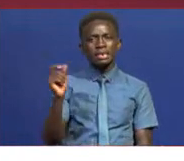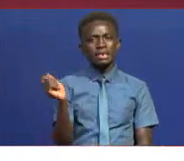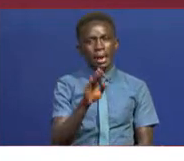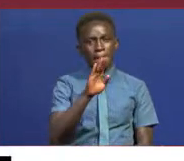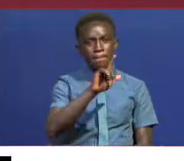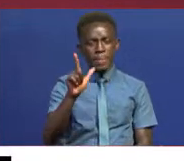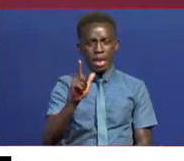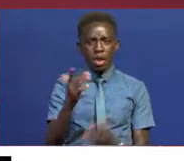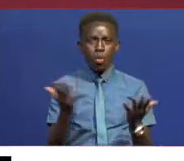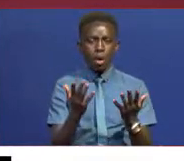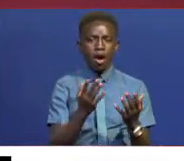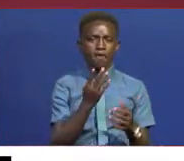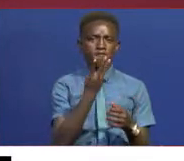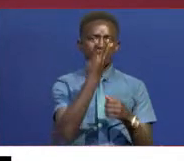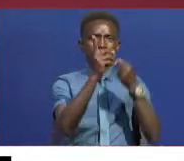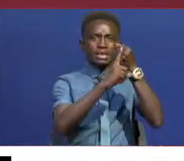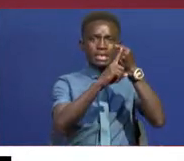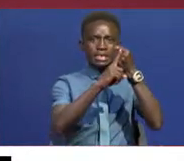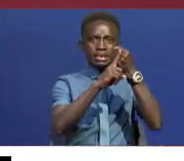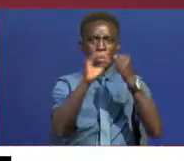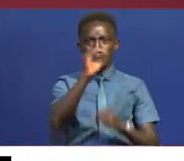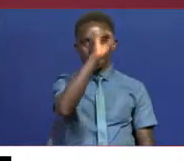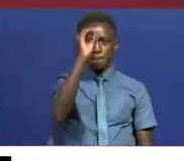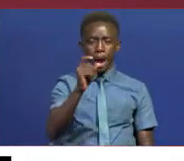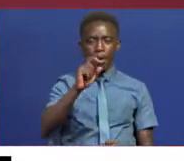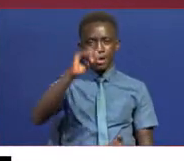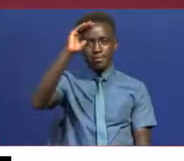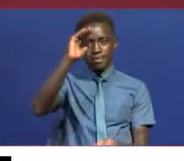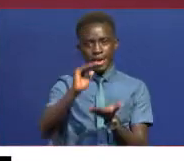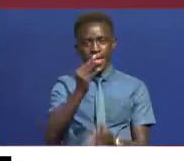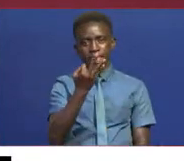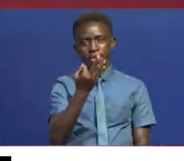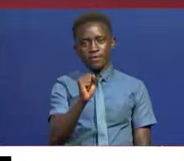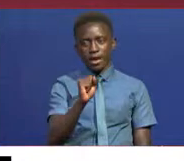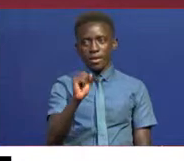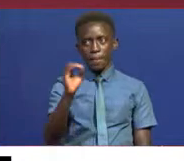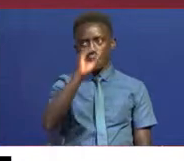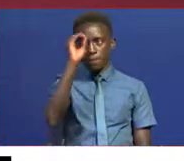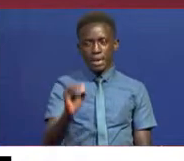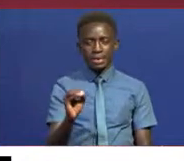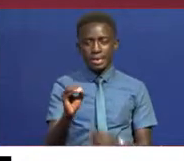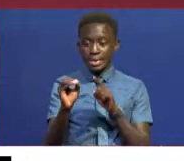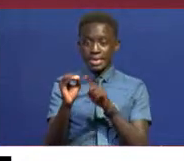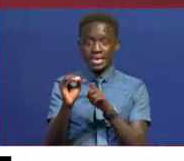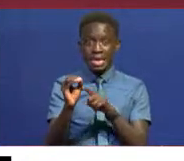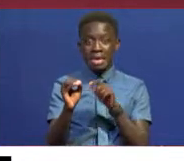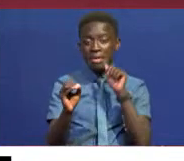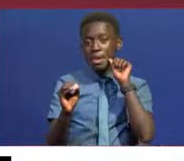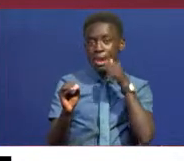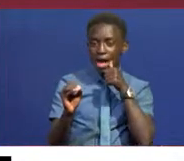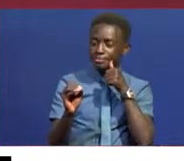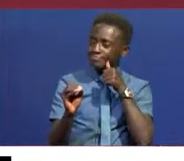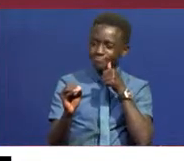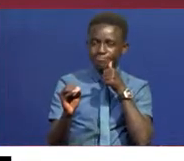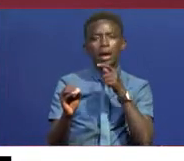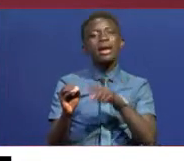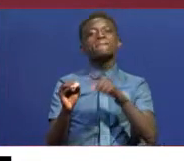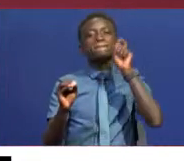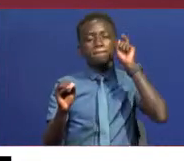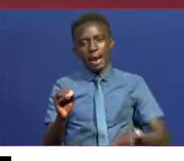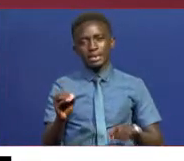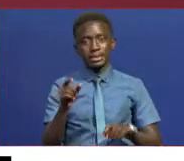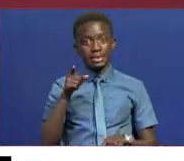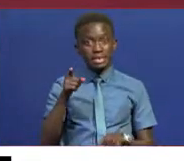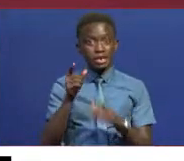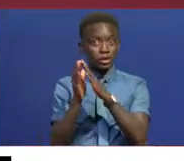our revenue to that 5%, it is not a nice to have, it's a must to have. It is not an option, it's an